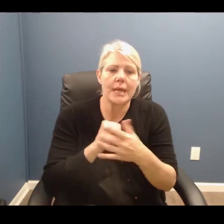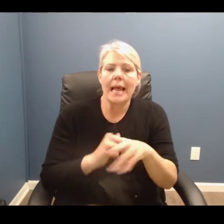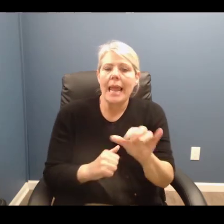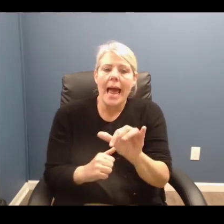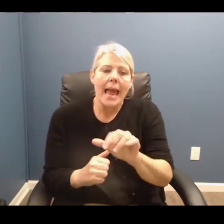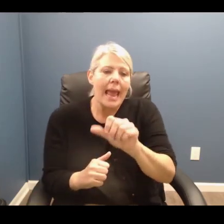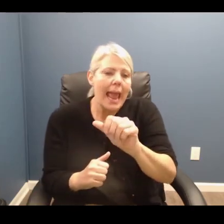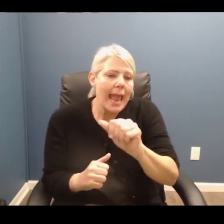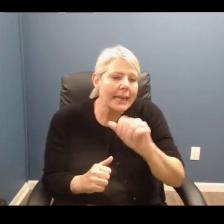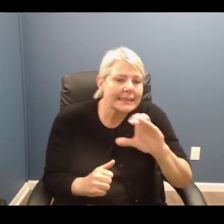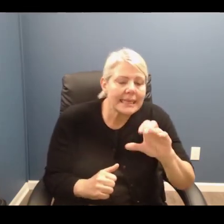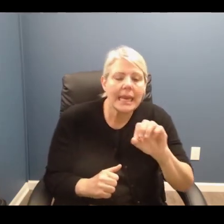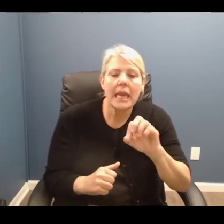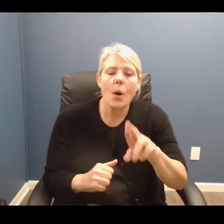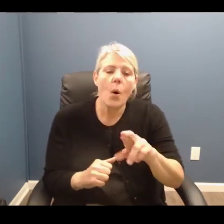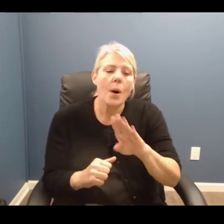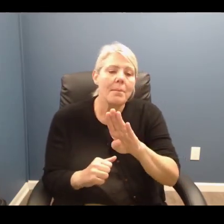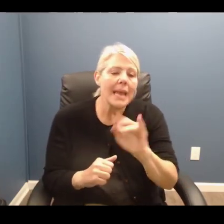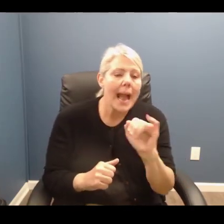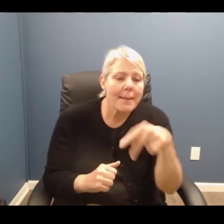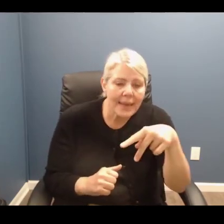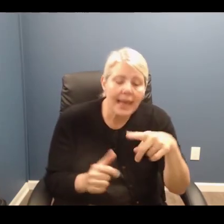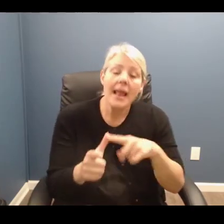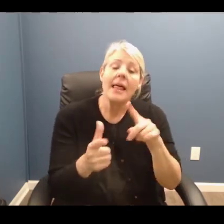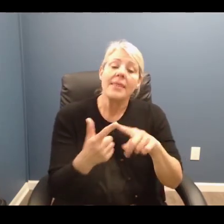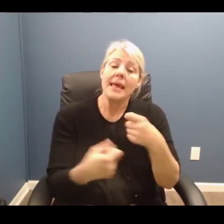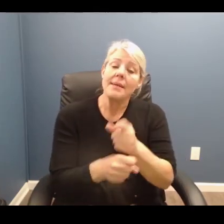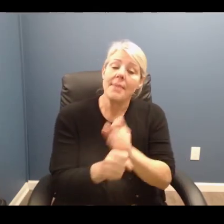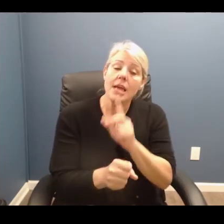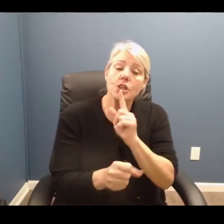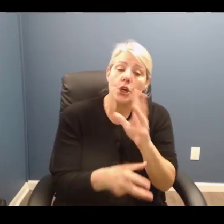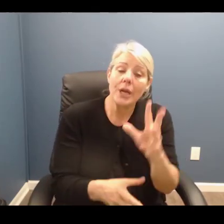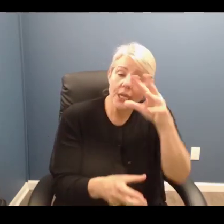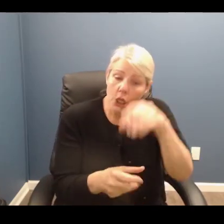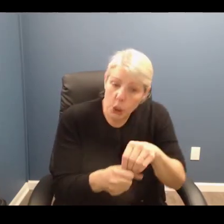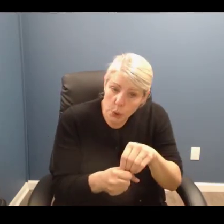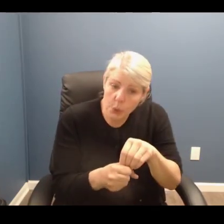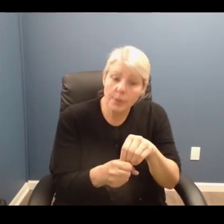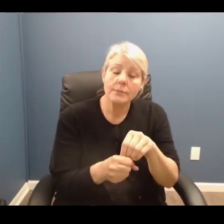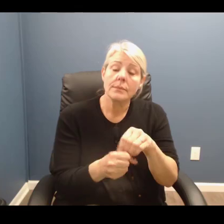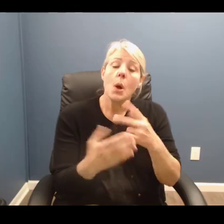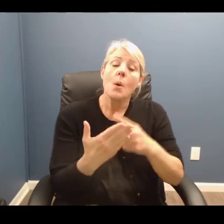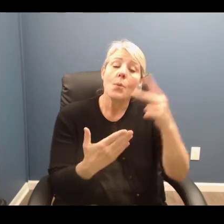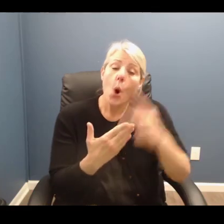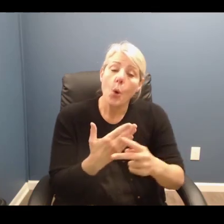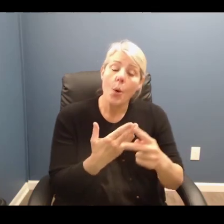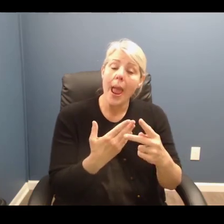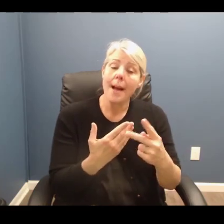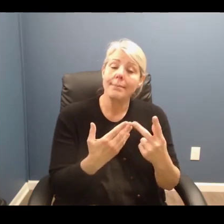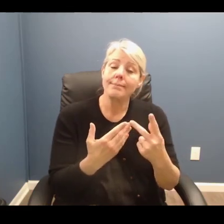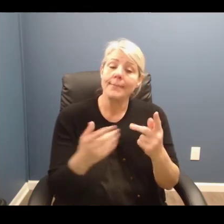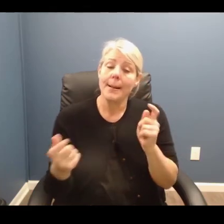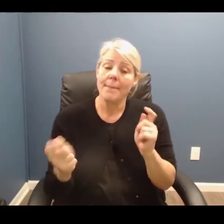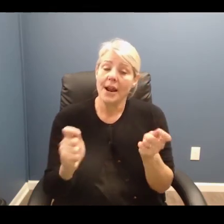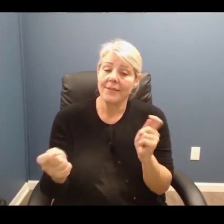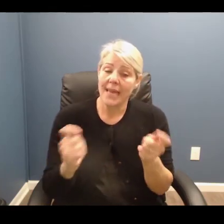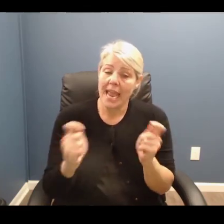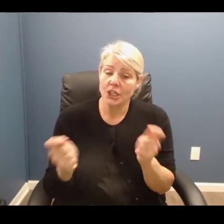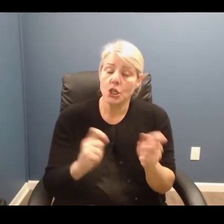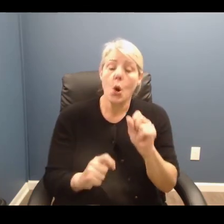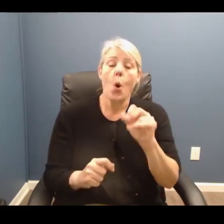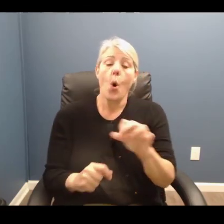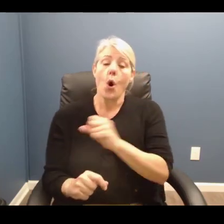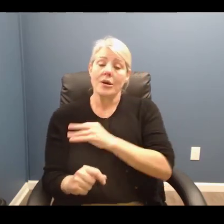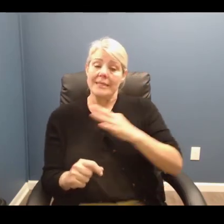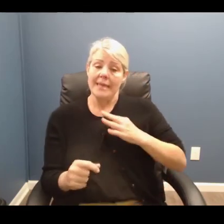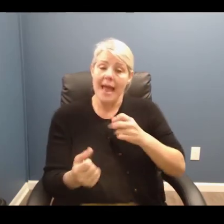token system. The ARC may need to include program modifications and support, such as staff working with the